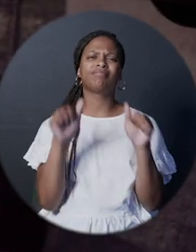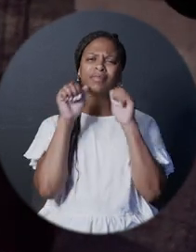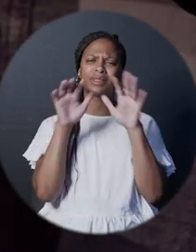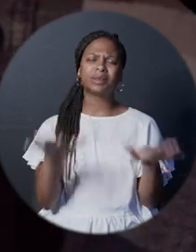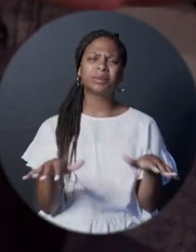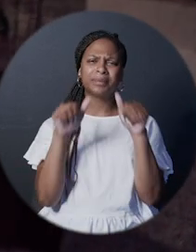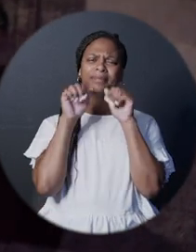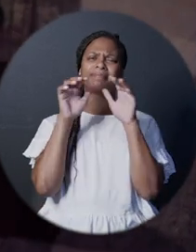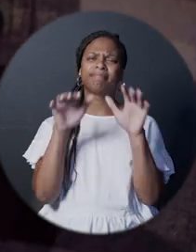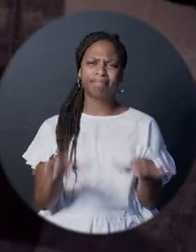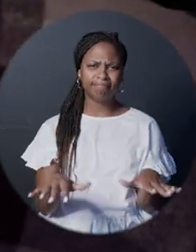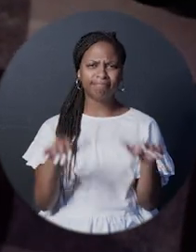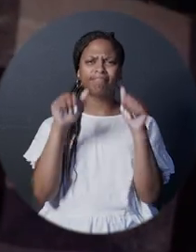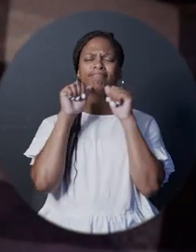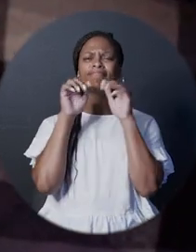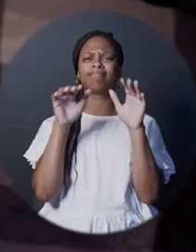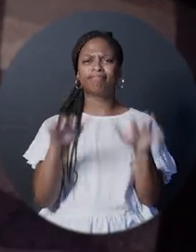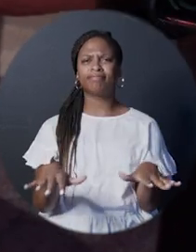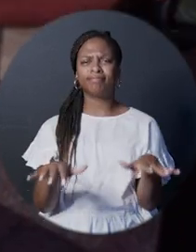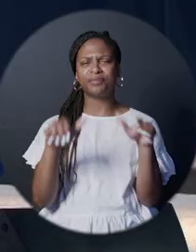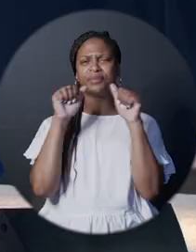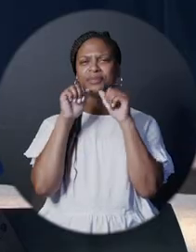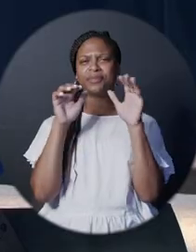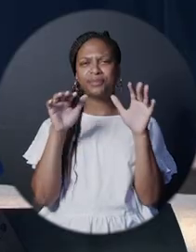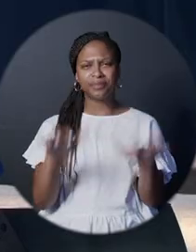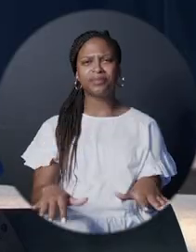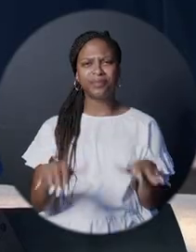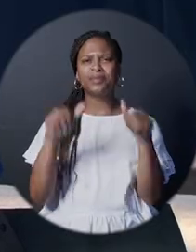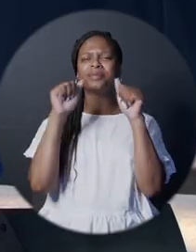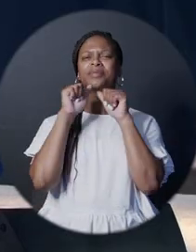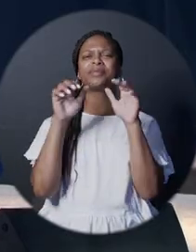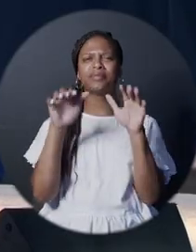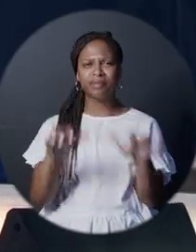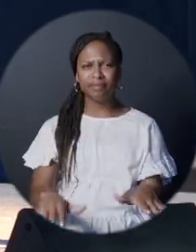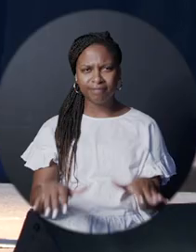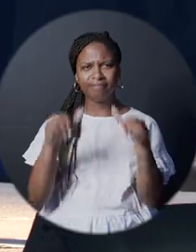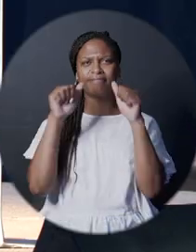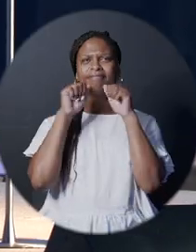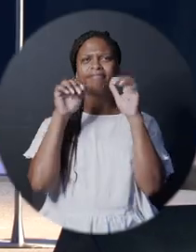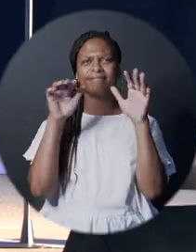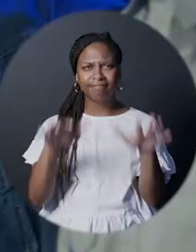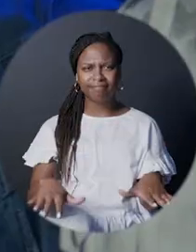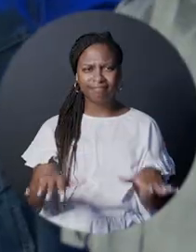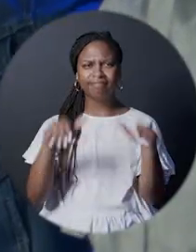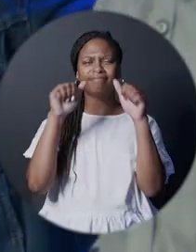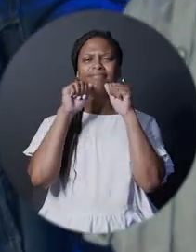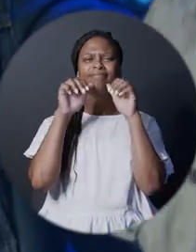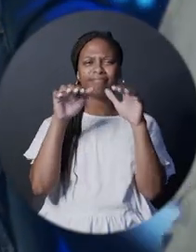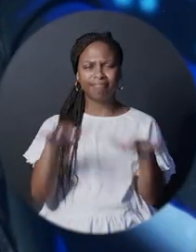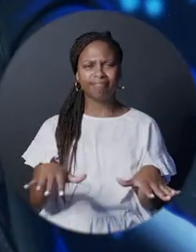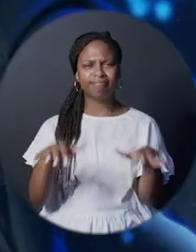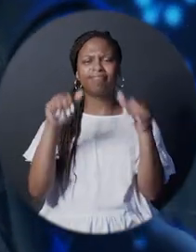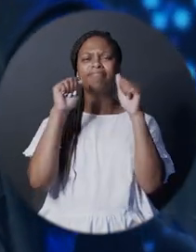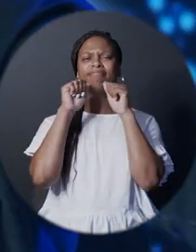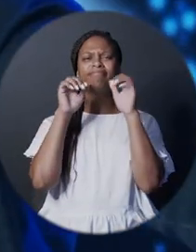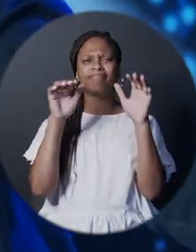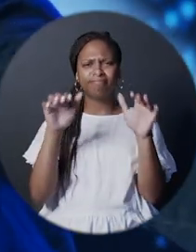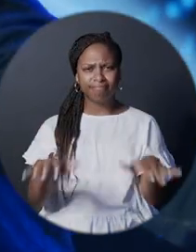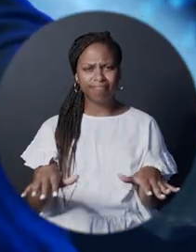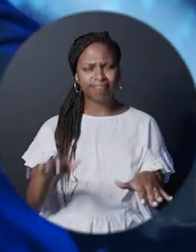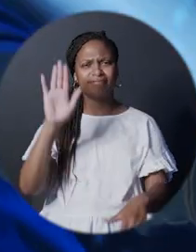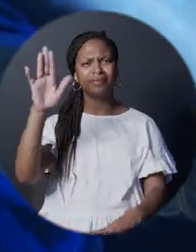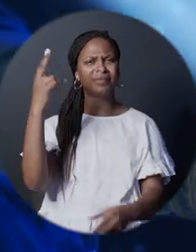hallelujah. We bless your name. We bless your name. We bless your name. We bless your name. We bless your name. We bless your name. We bless your